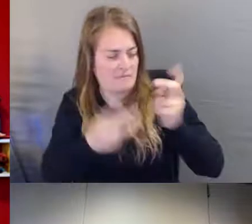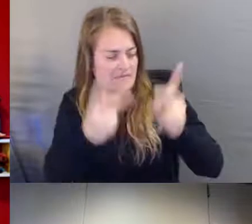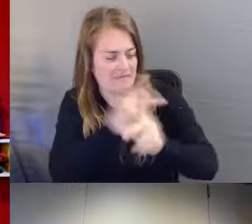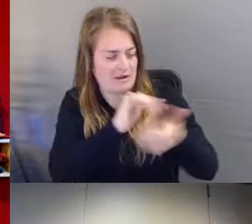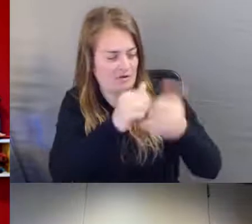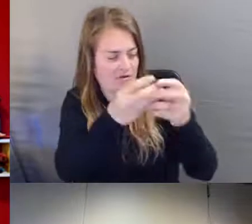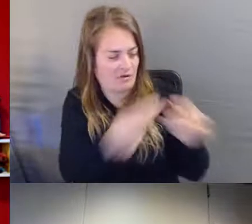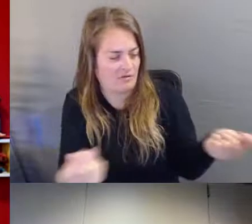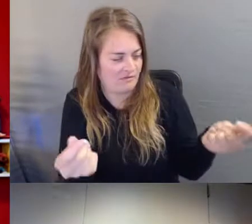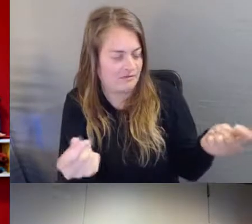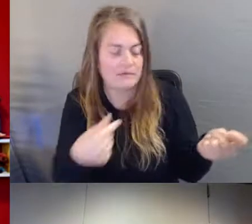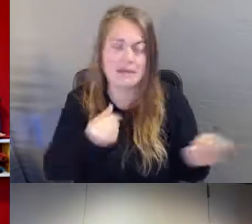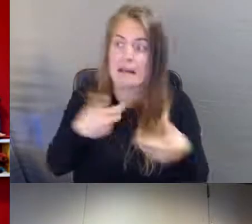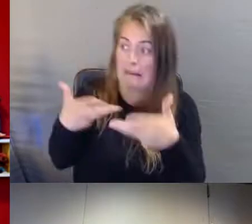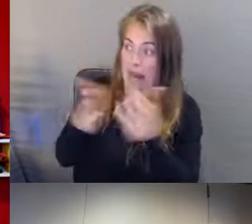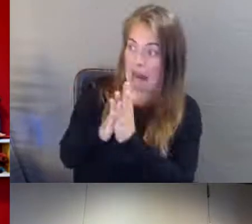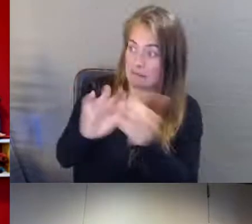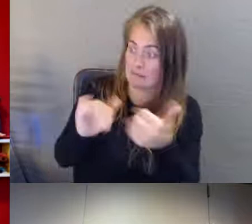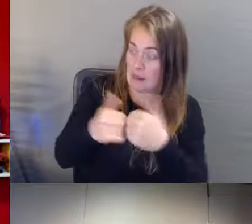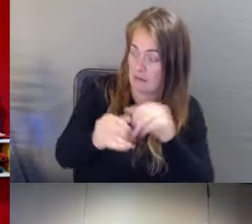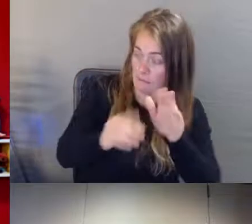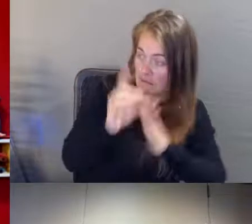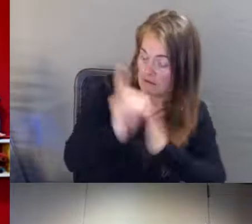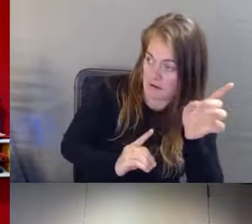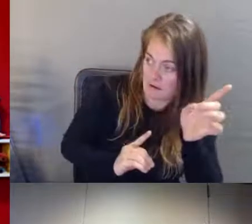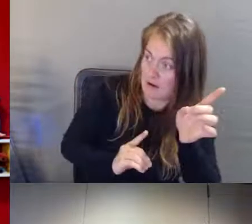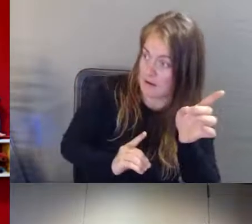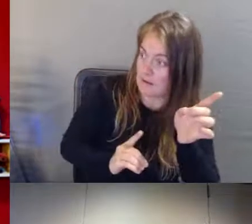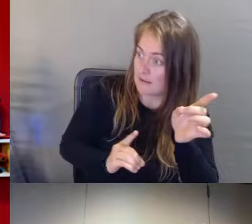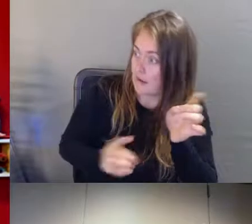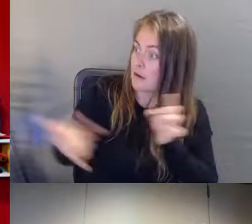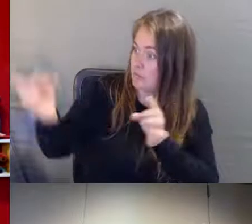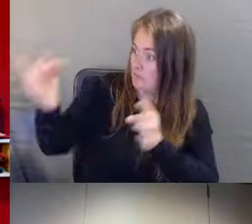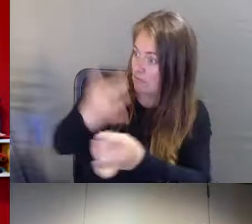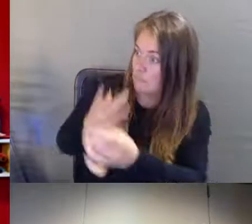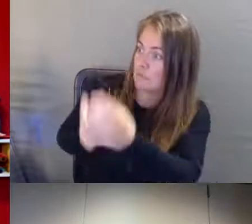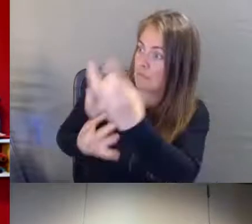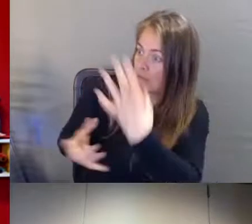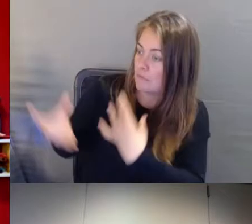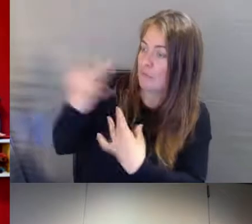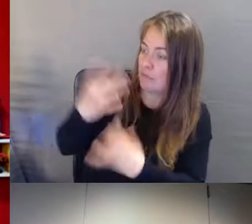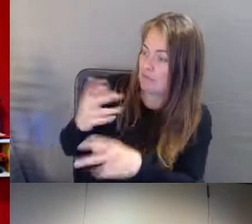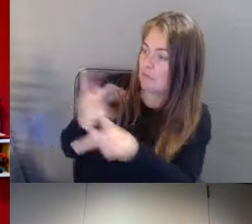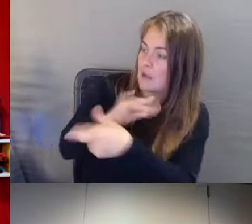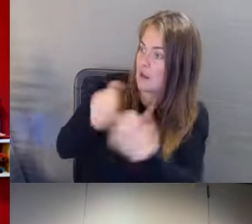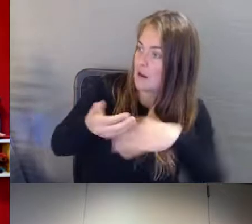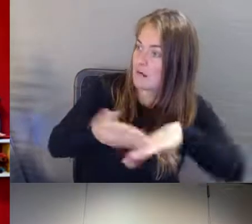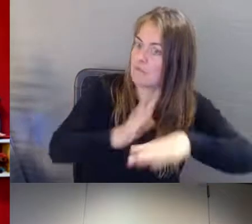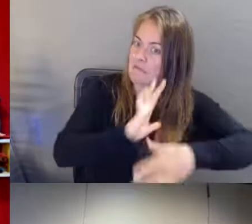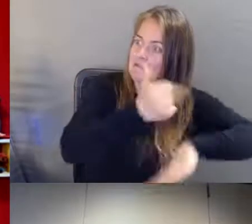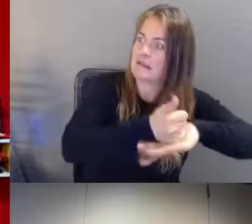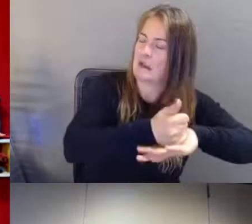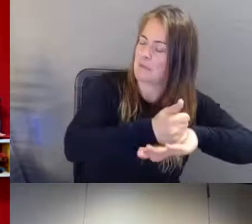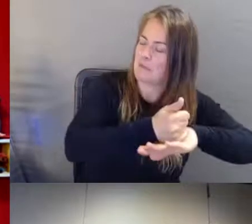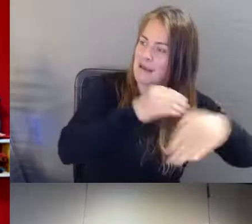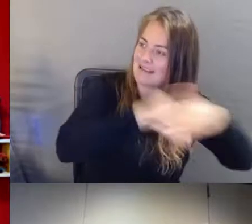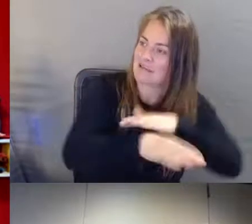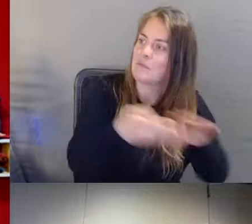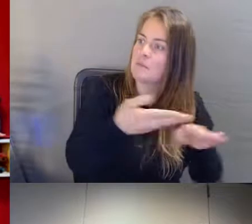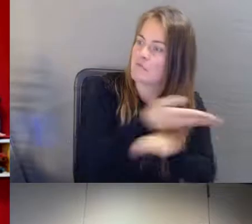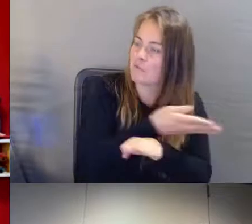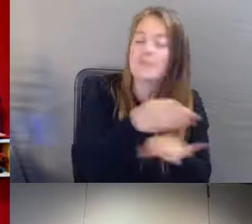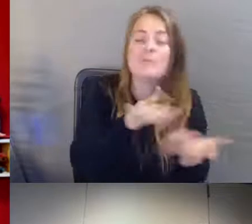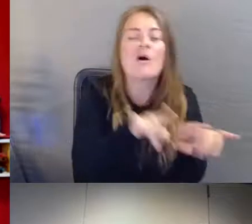in redesigning the museum to have these people make suggestions we'd never dreamed of. One last thing I'll comment on is